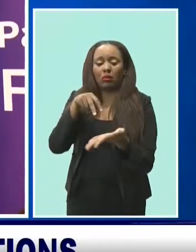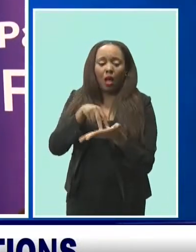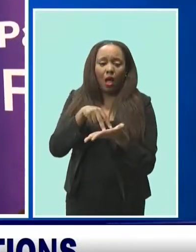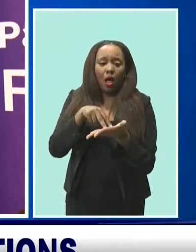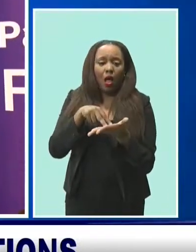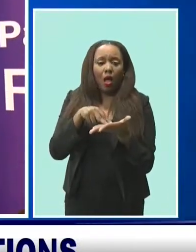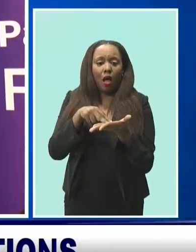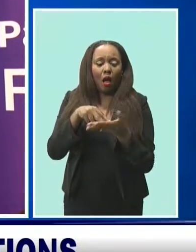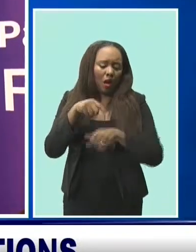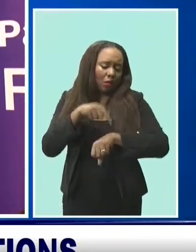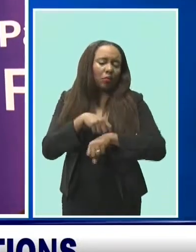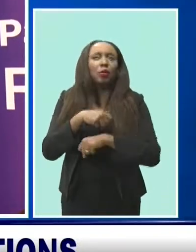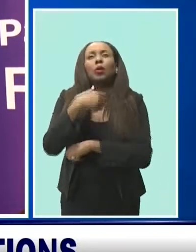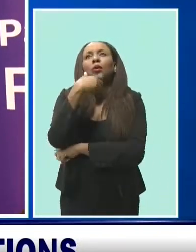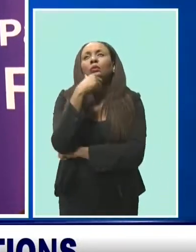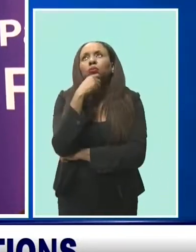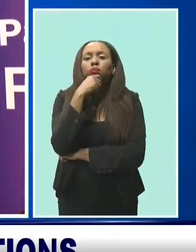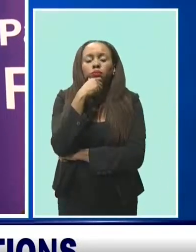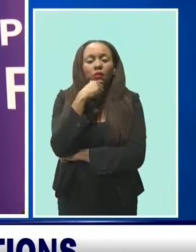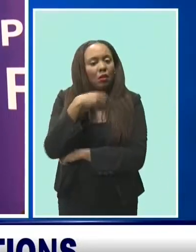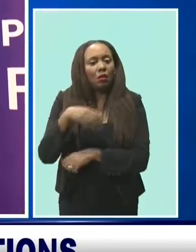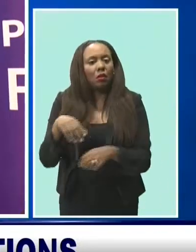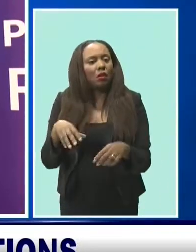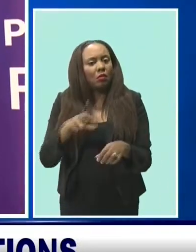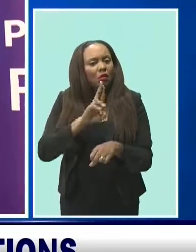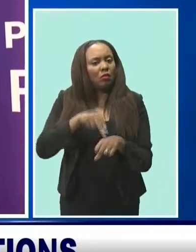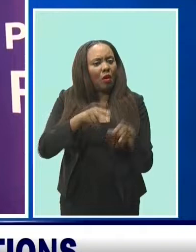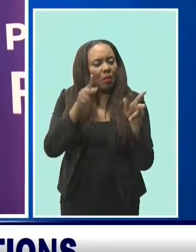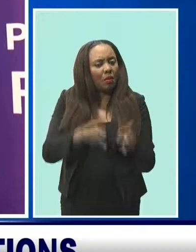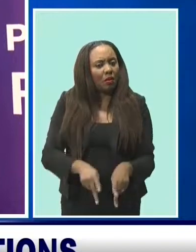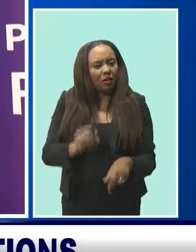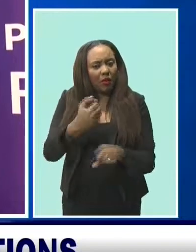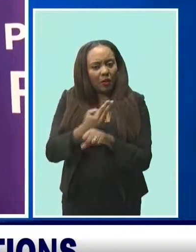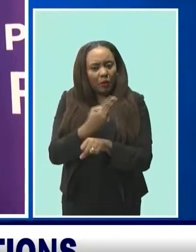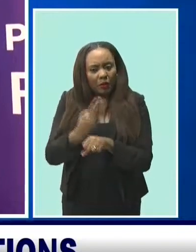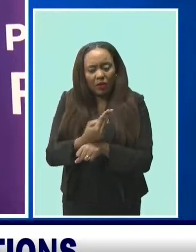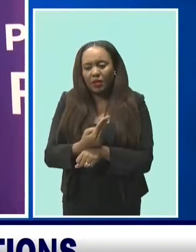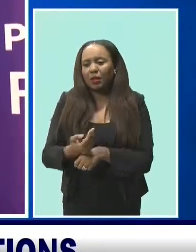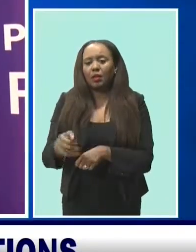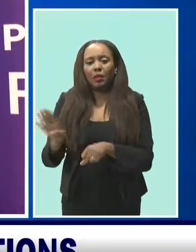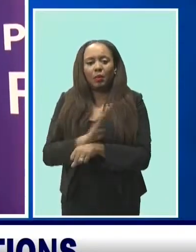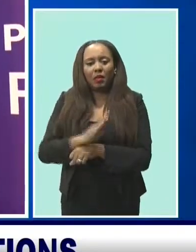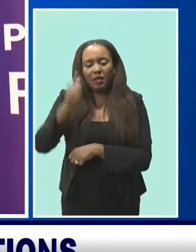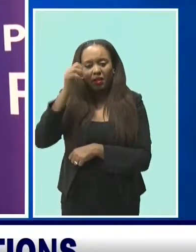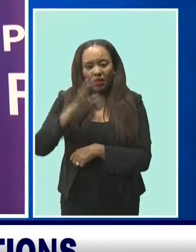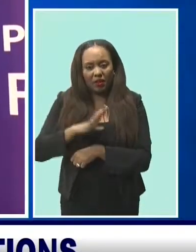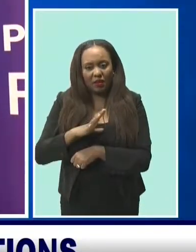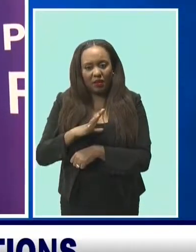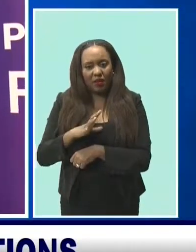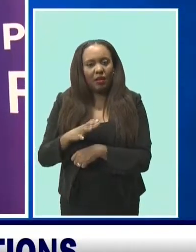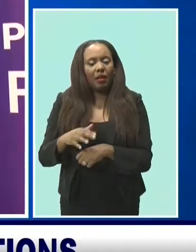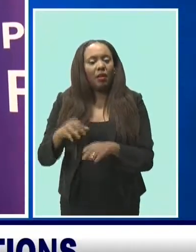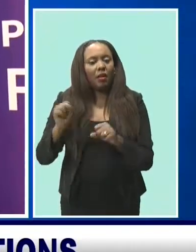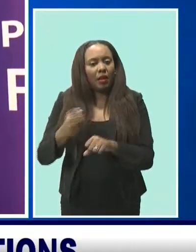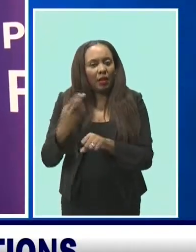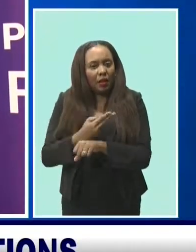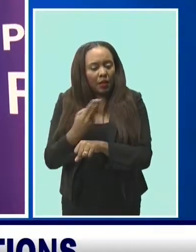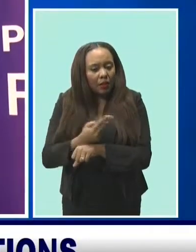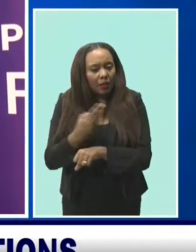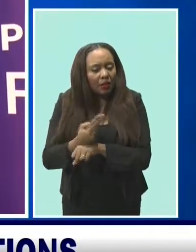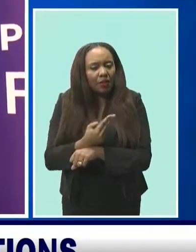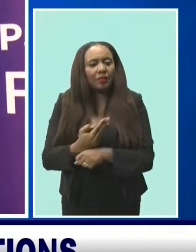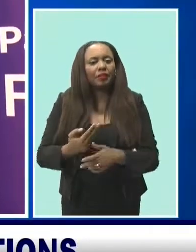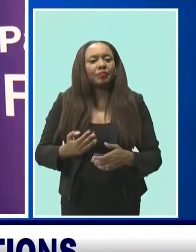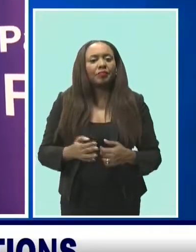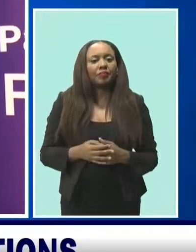business who sees a lot of cash come through their doors, physical cash, that typically costs them up to 15% of their total operating cost